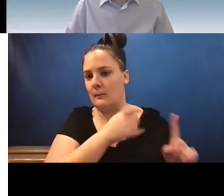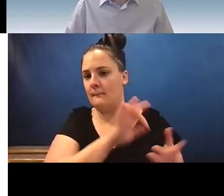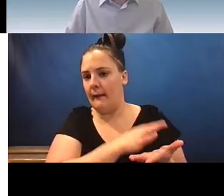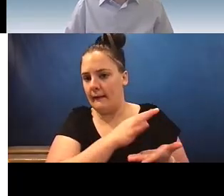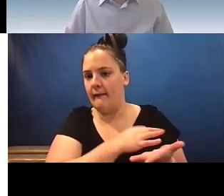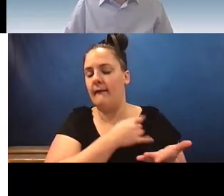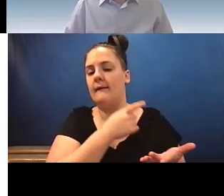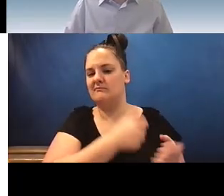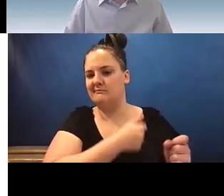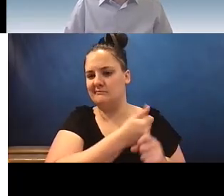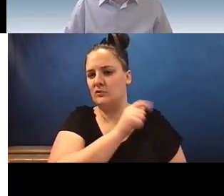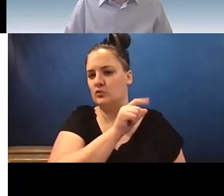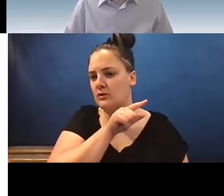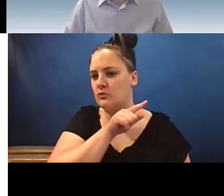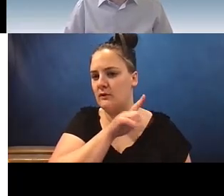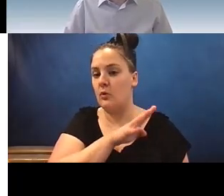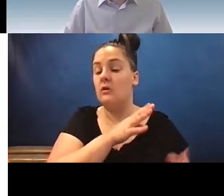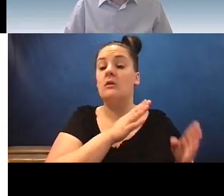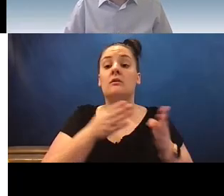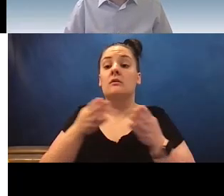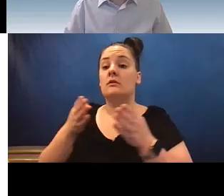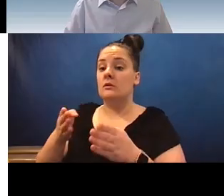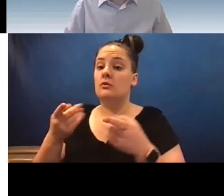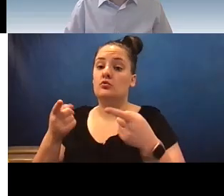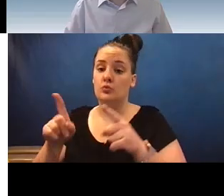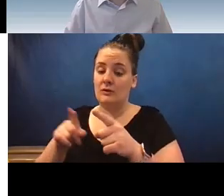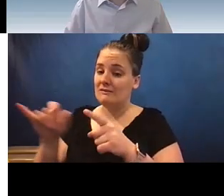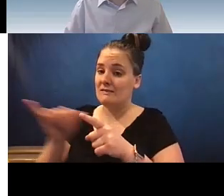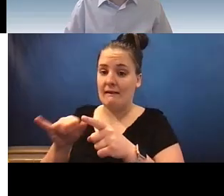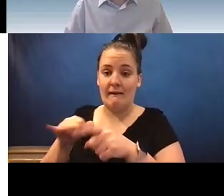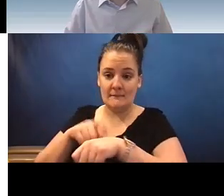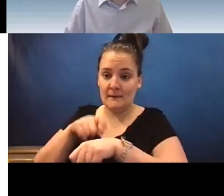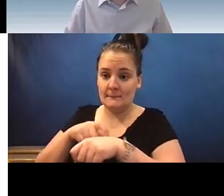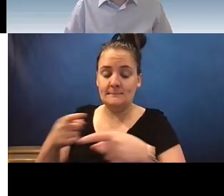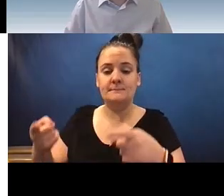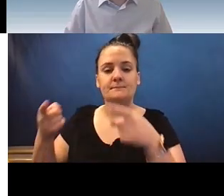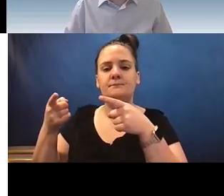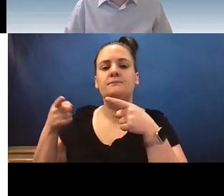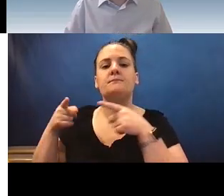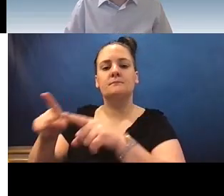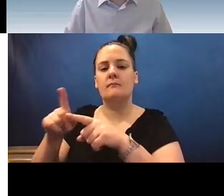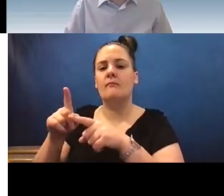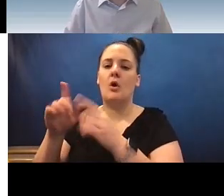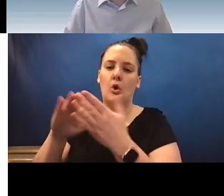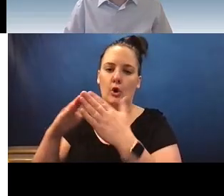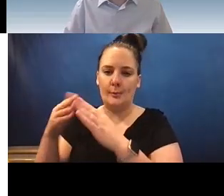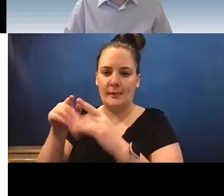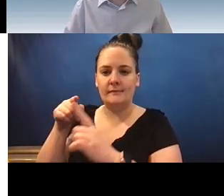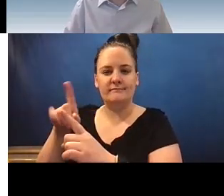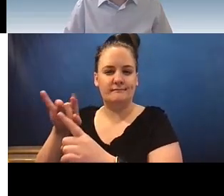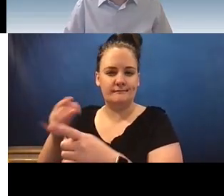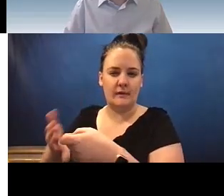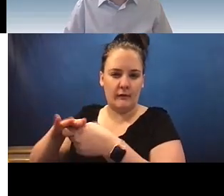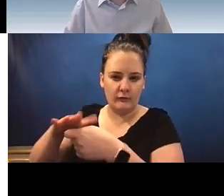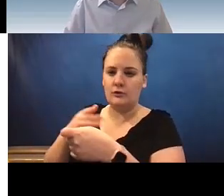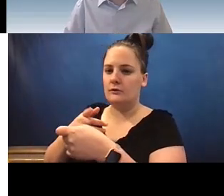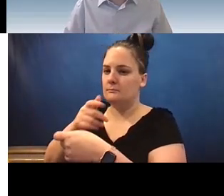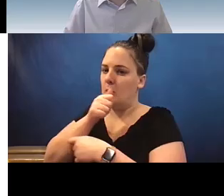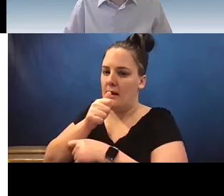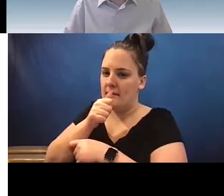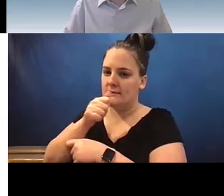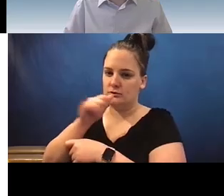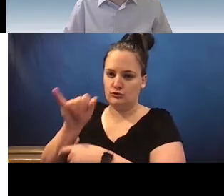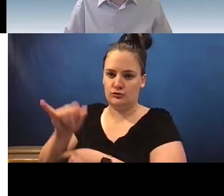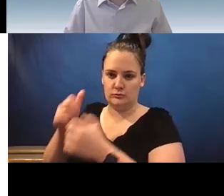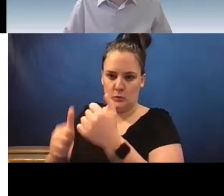2024. Over the same period, over 95% of urban hospitals had their costs fully covered by private insurance, while the